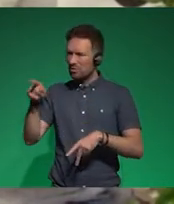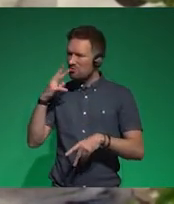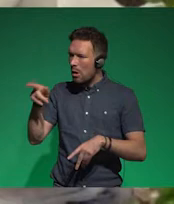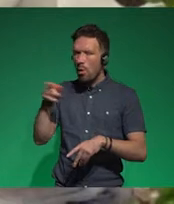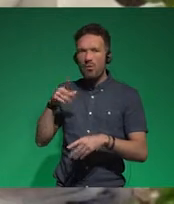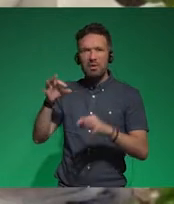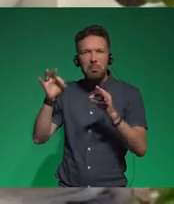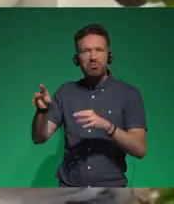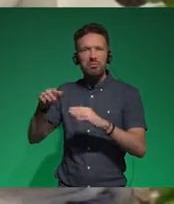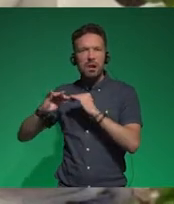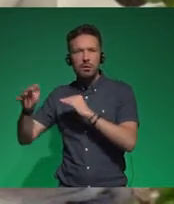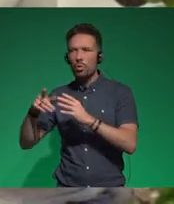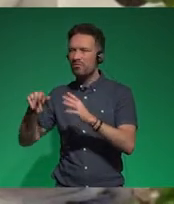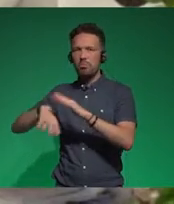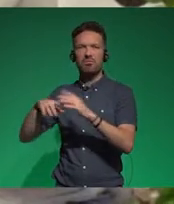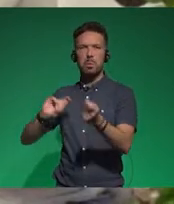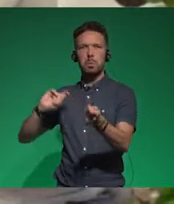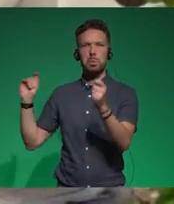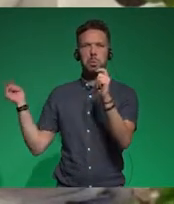towards yourself. So,